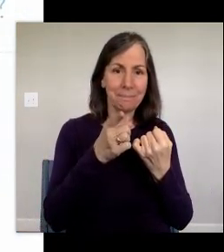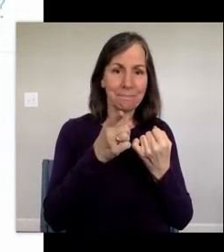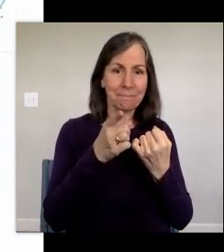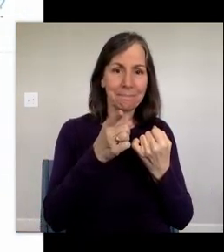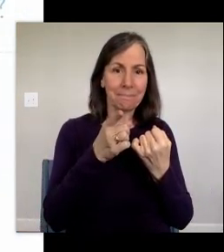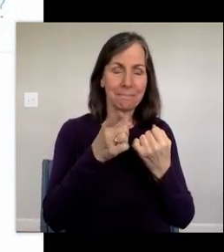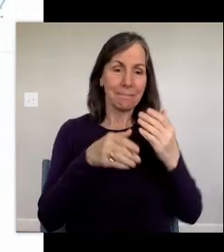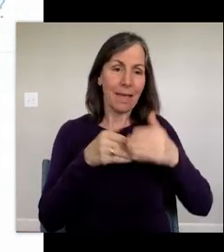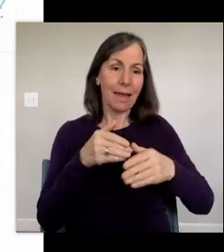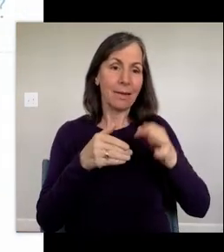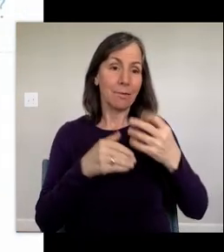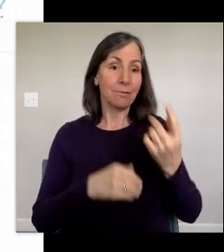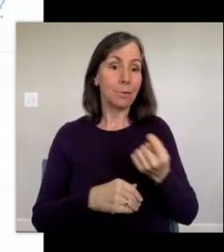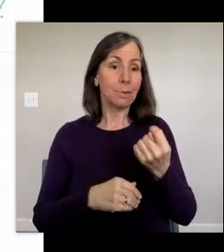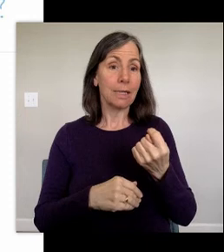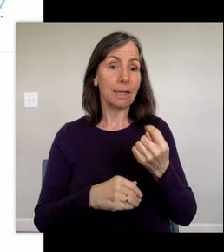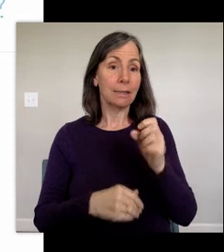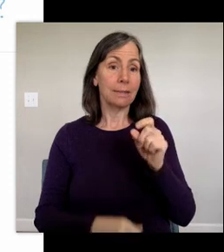Tuesday.